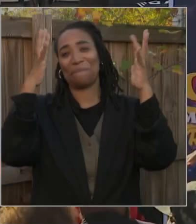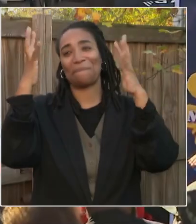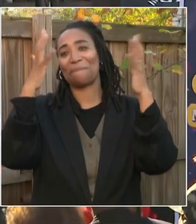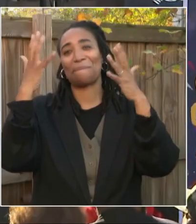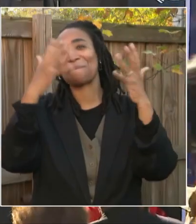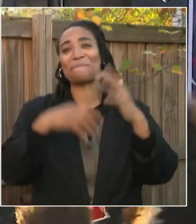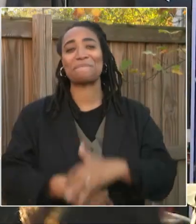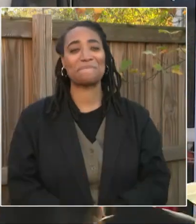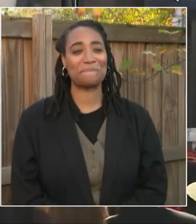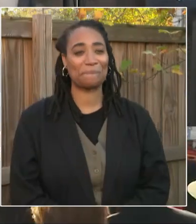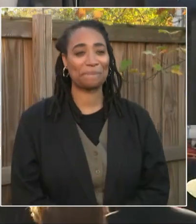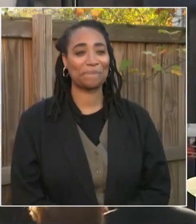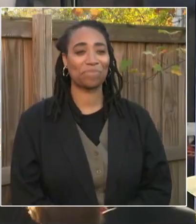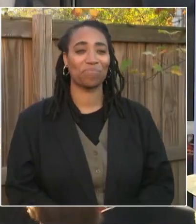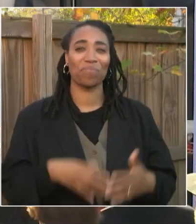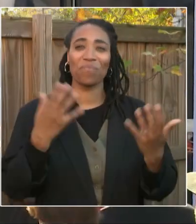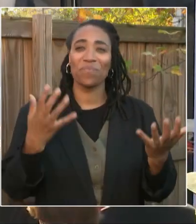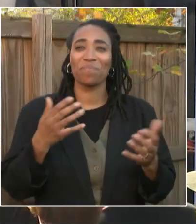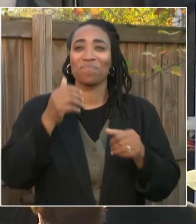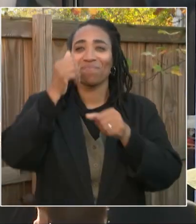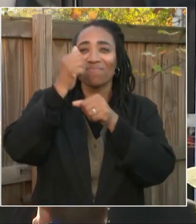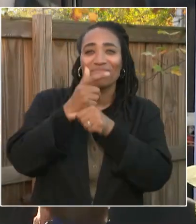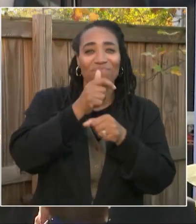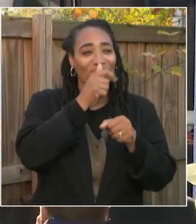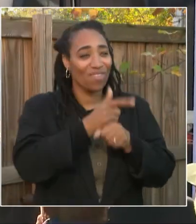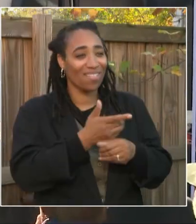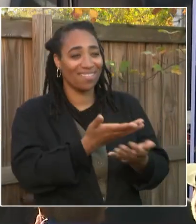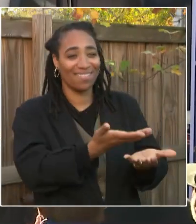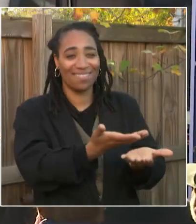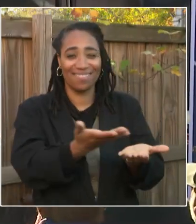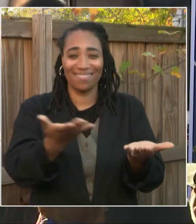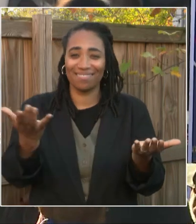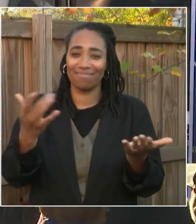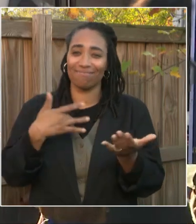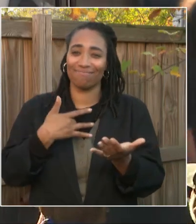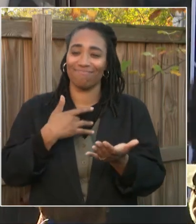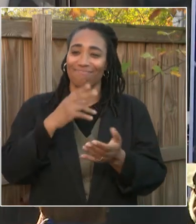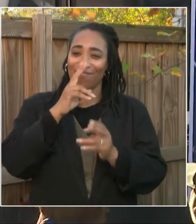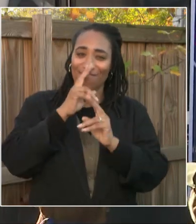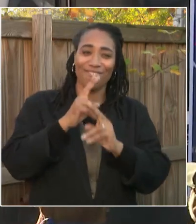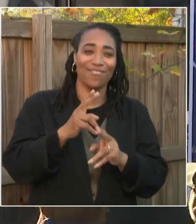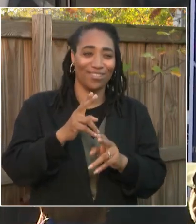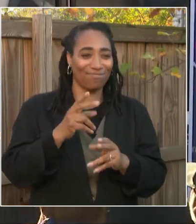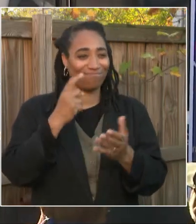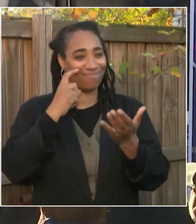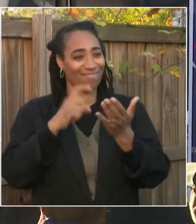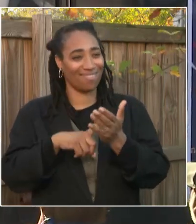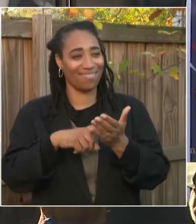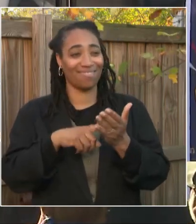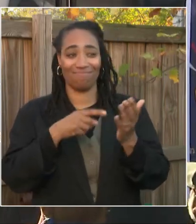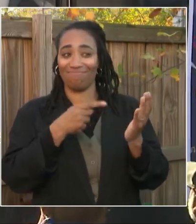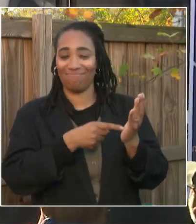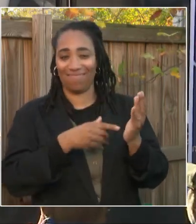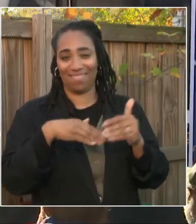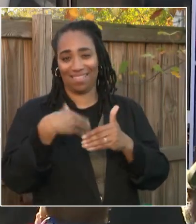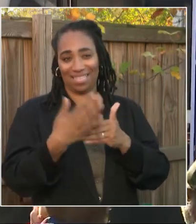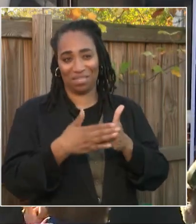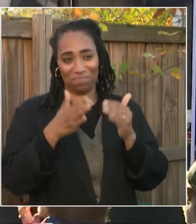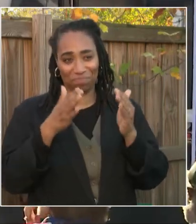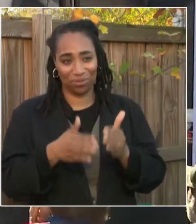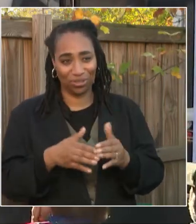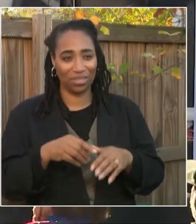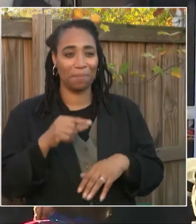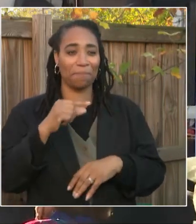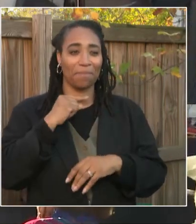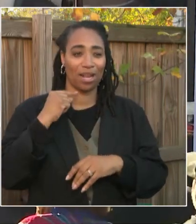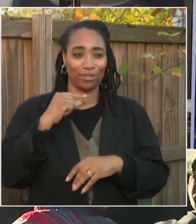My brothers and sisters, my divine honor and privilege to be able to introduce our next person. As we introduce, I see Pastor Willie Wilson here. And I